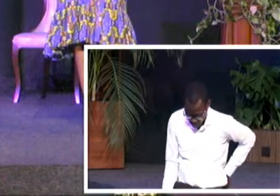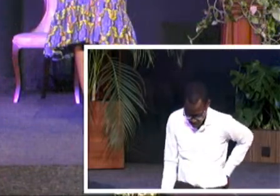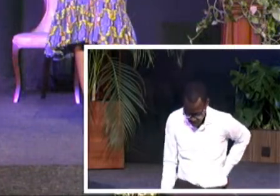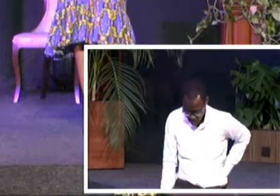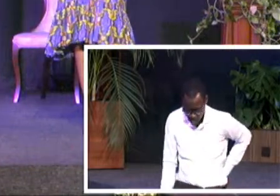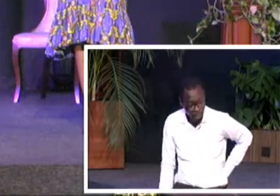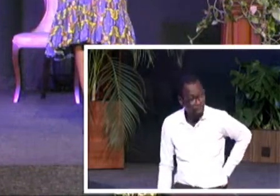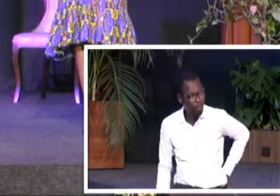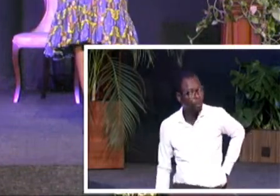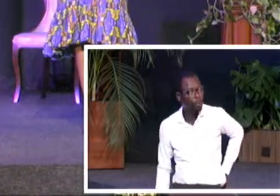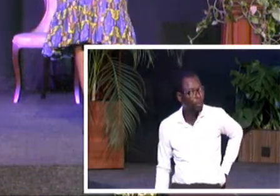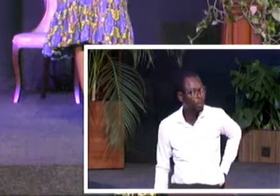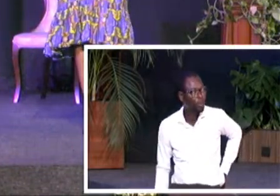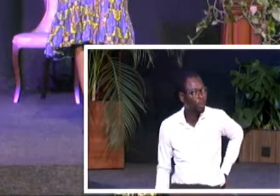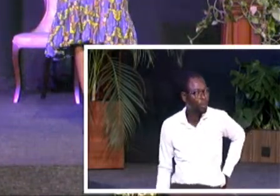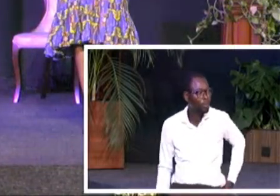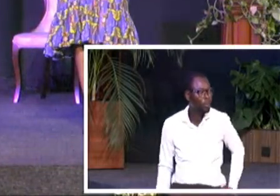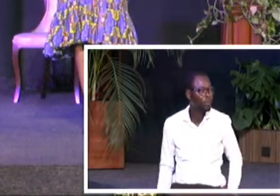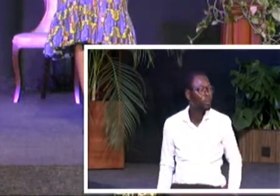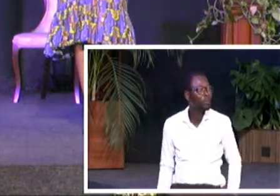After this, we have